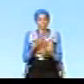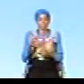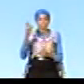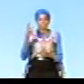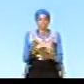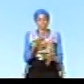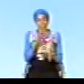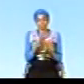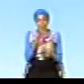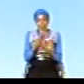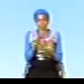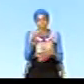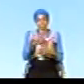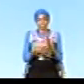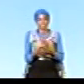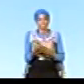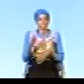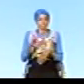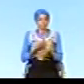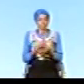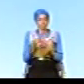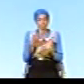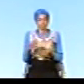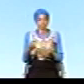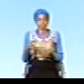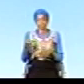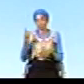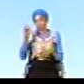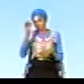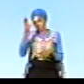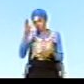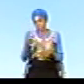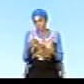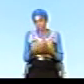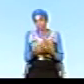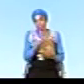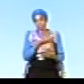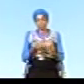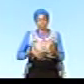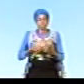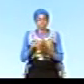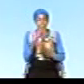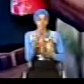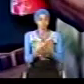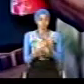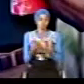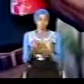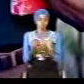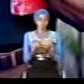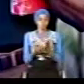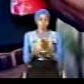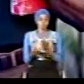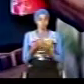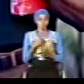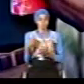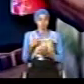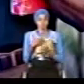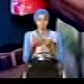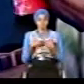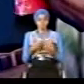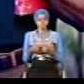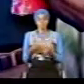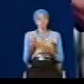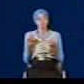ministry of our Father in the Lord in the global crusade. And of course, we have so many testimonies coming